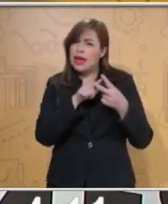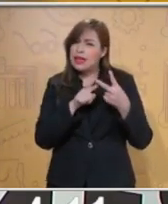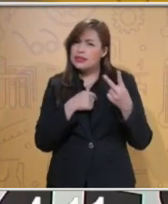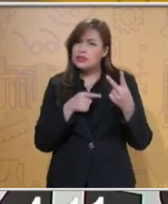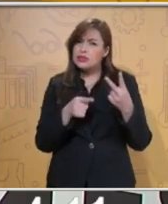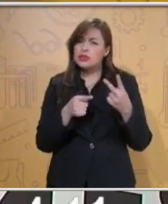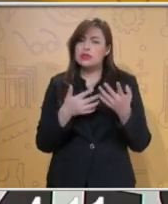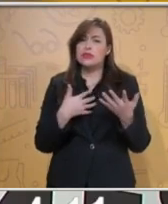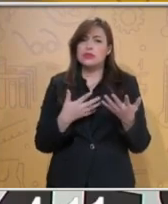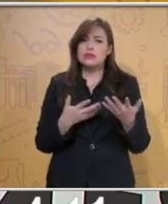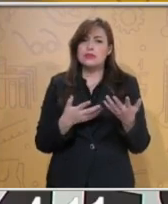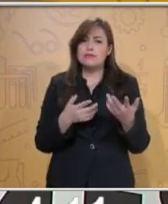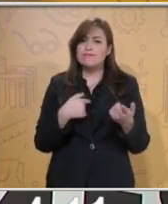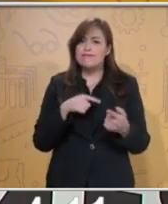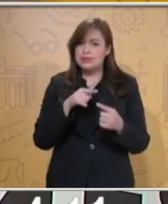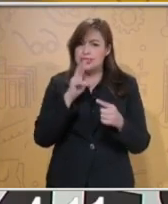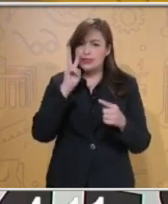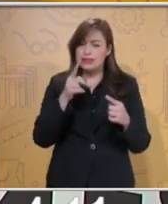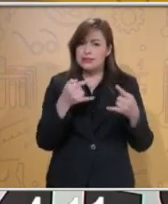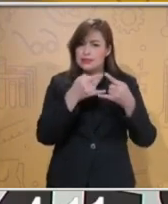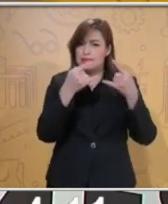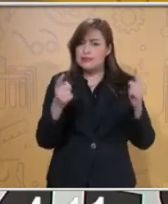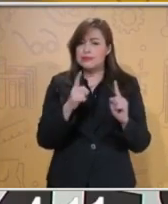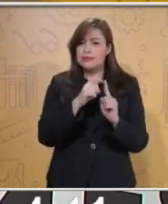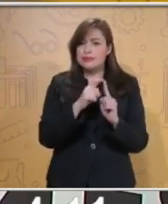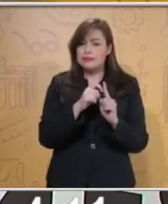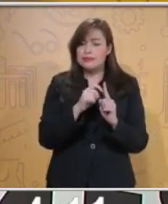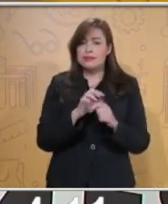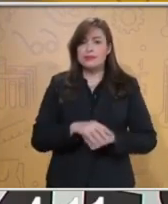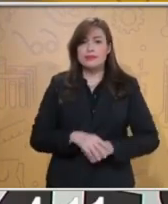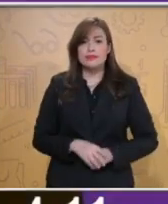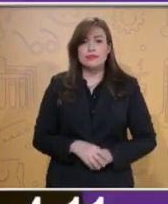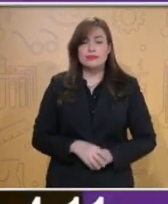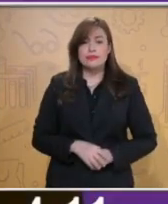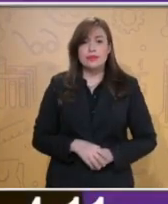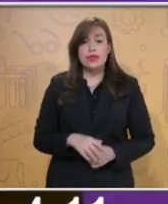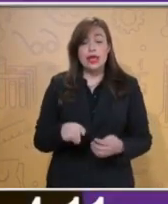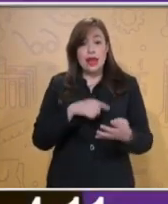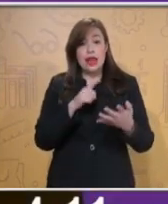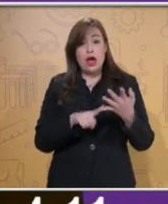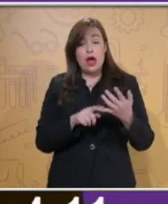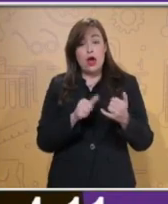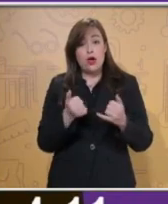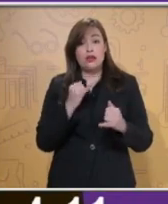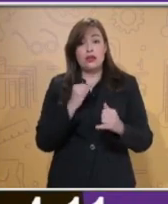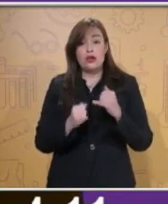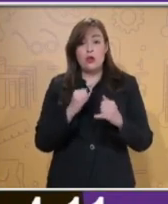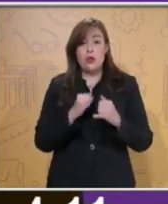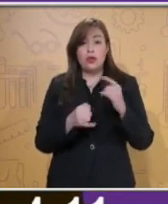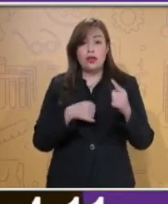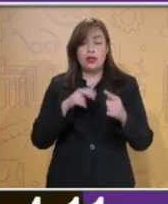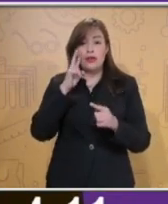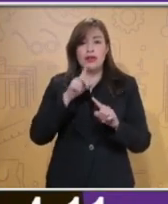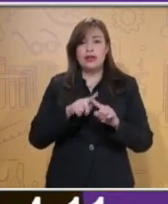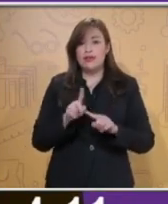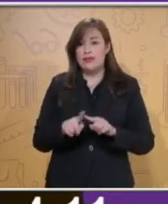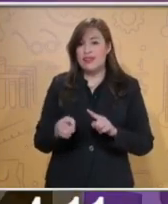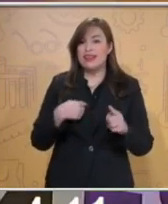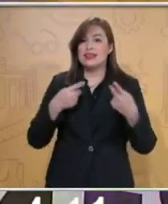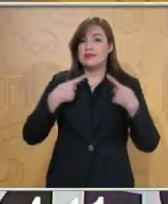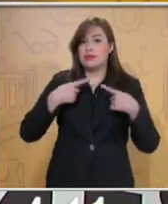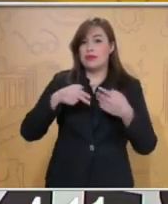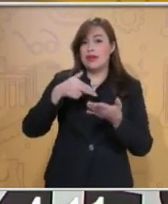League. And at the end, we have some of the characters of the Avengers. So, now that you have seen all